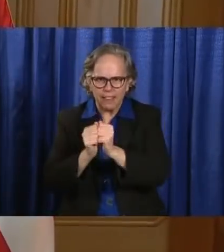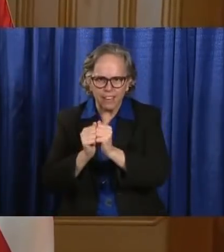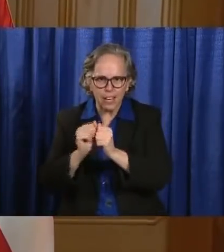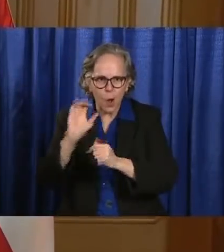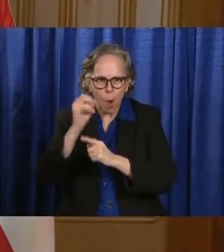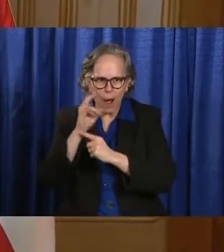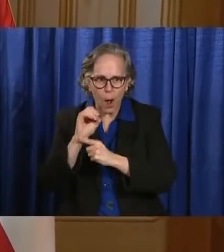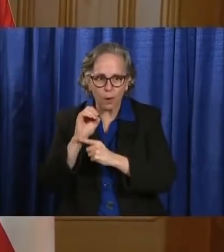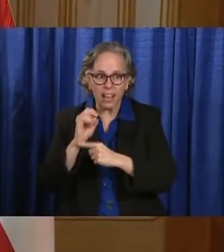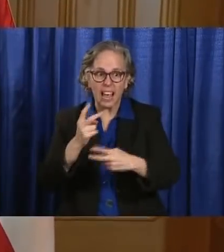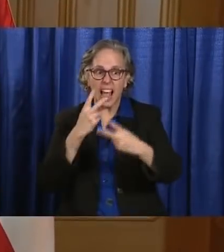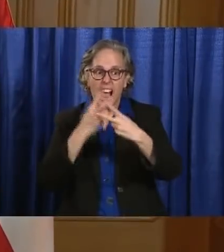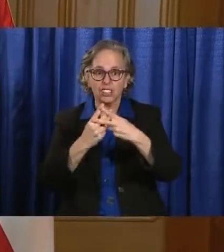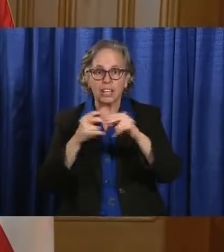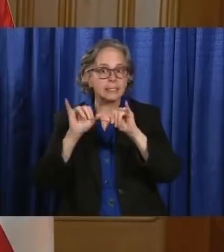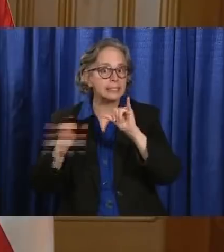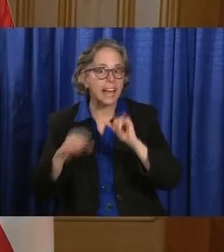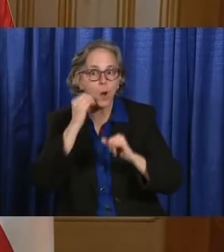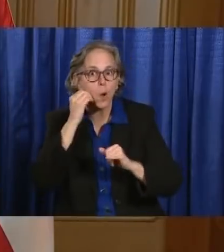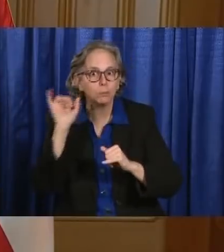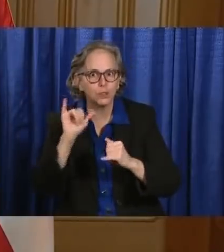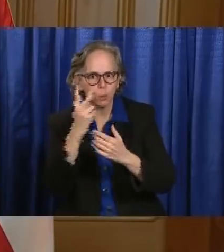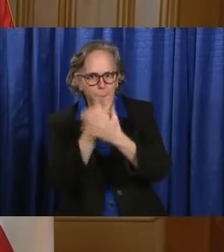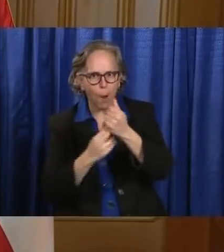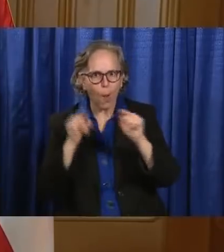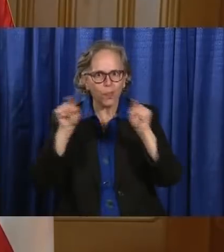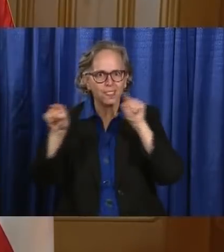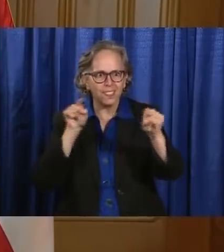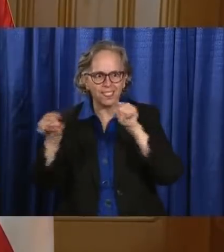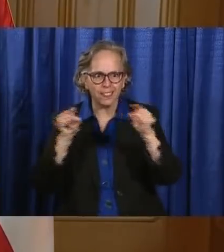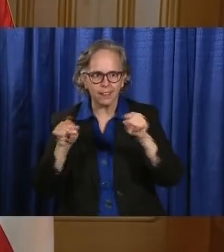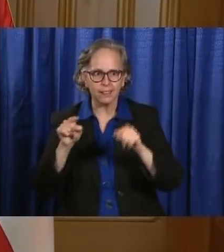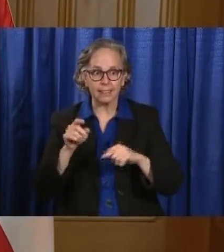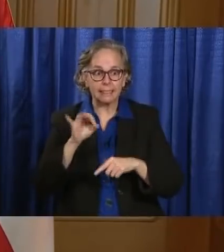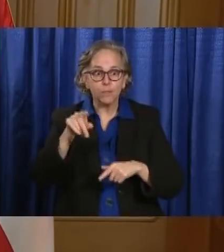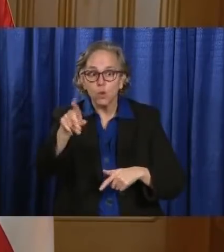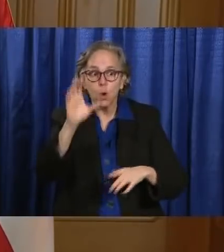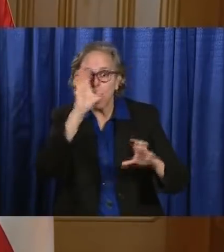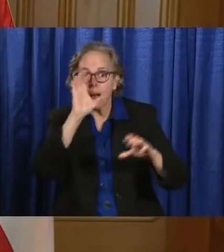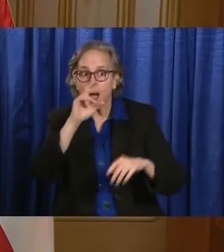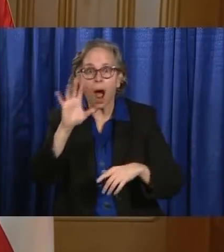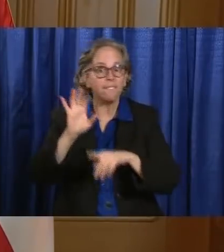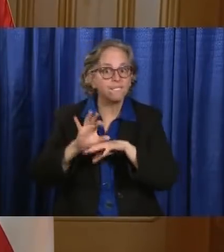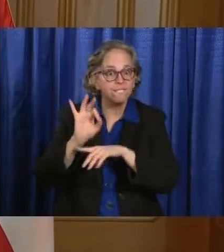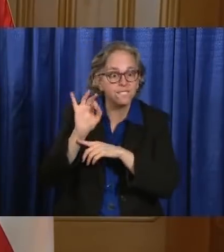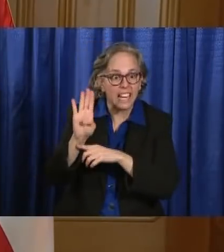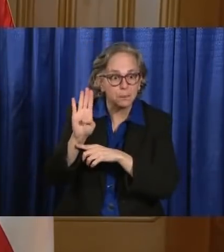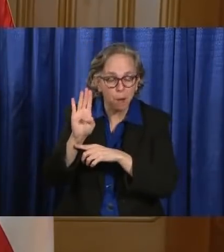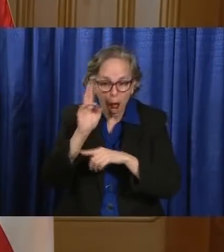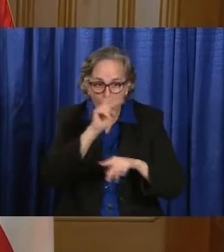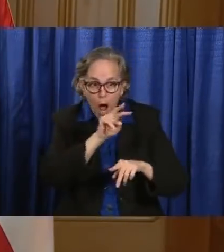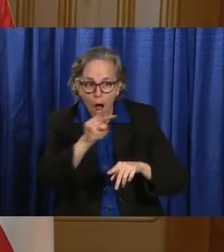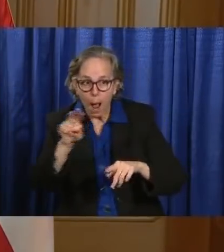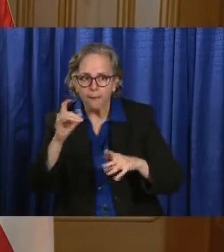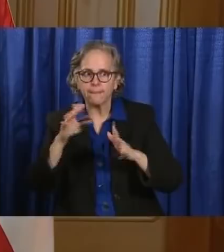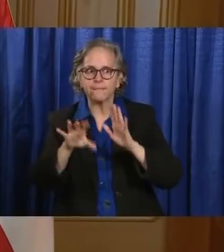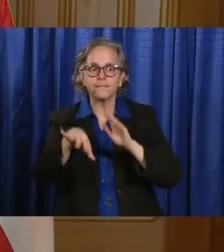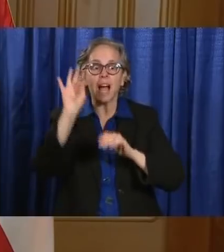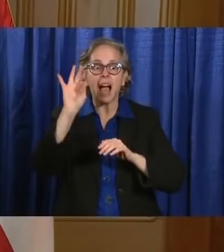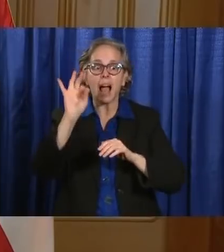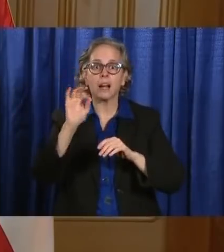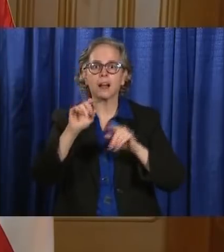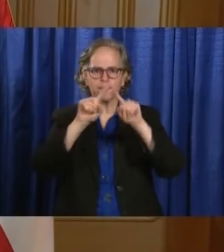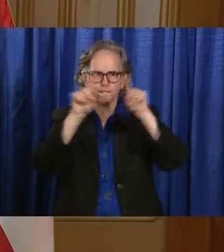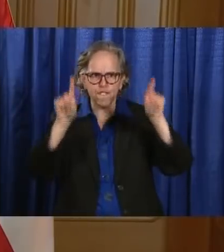Stay at Home Ohio. If you search for these logos on Facebook, you can find the frames and uplift them to